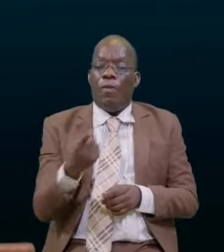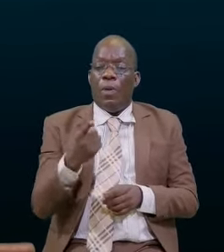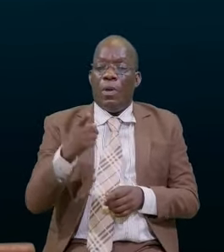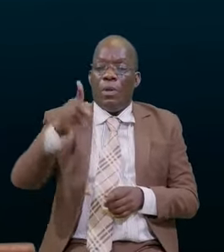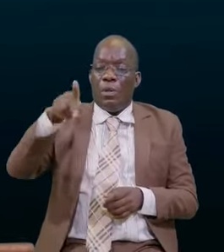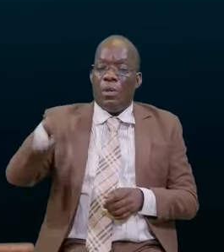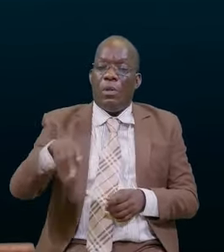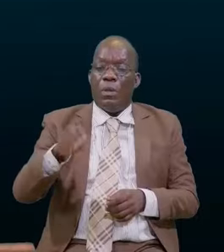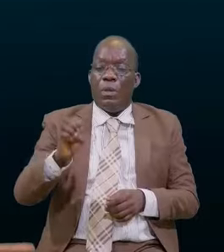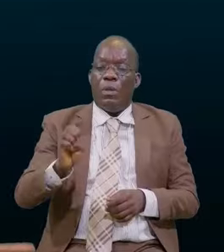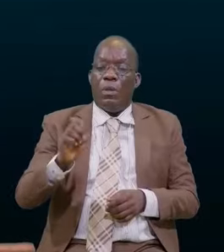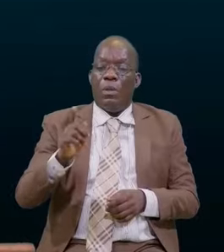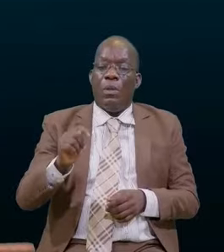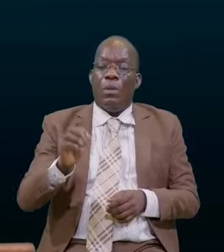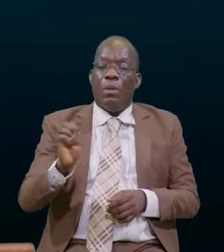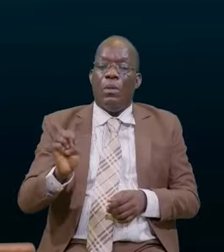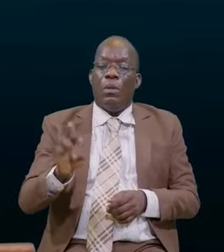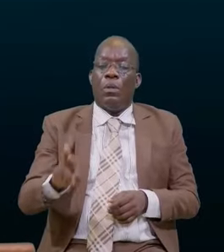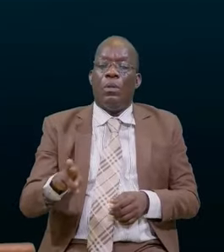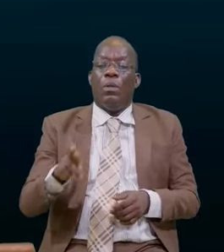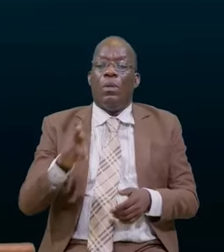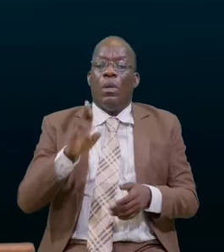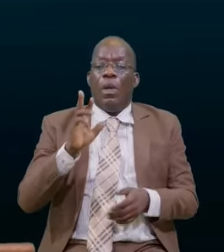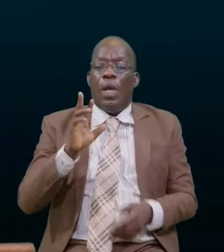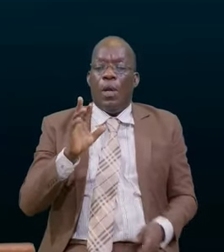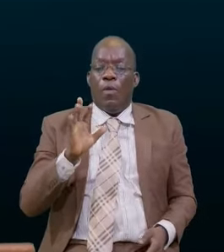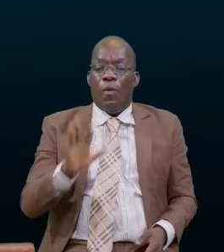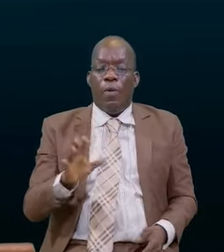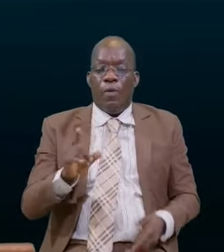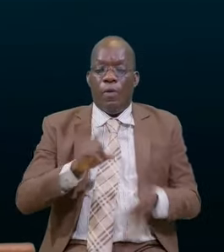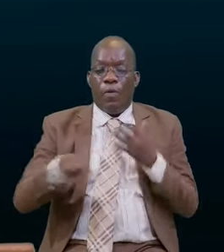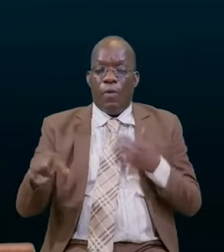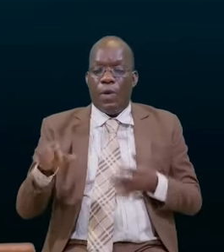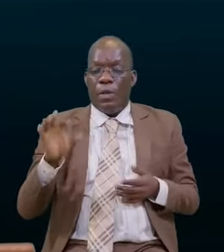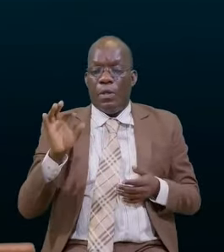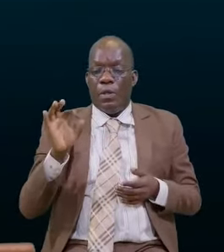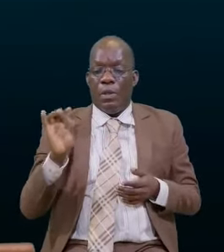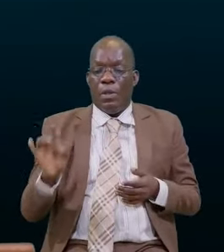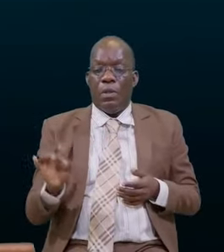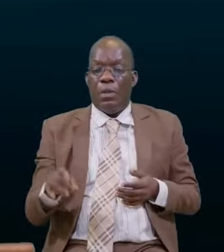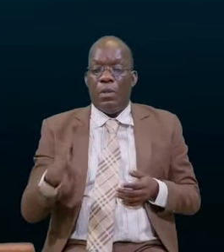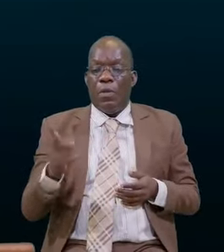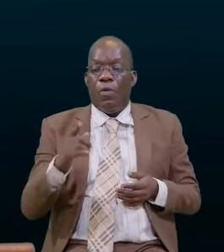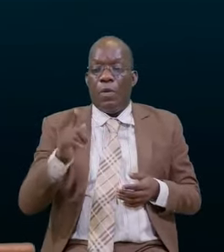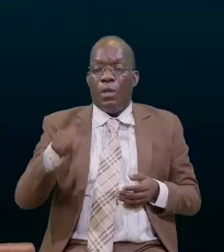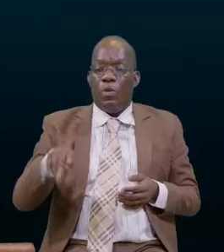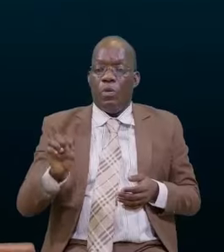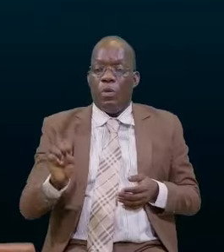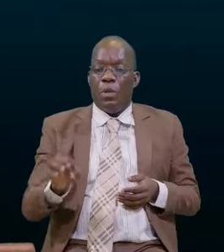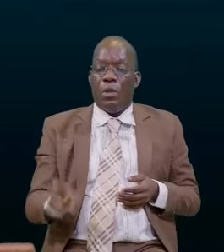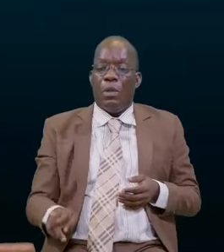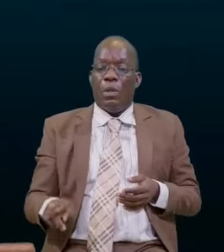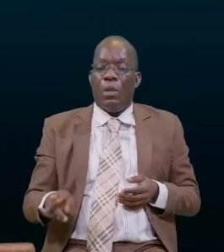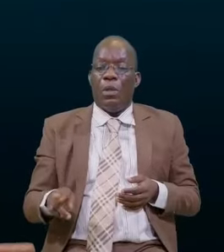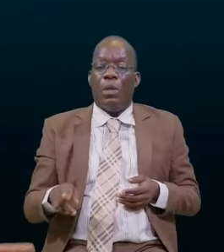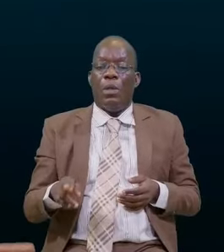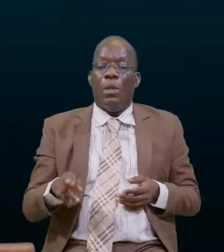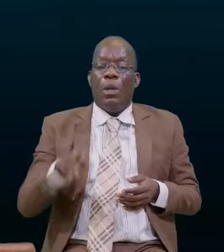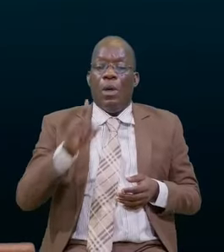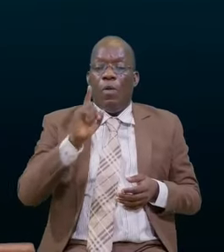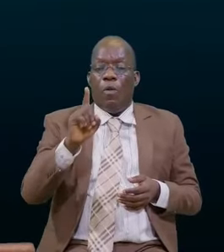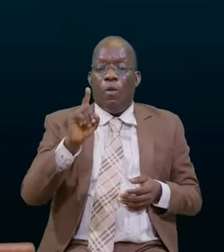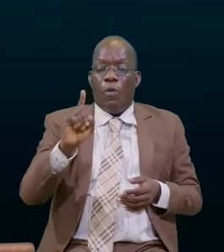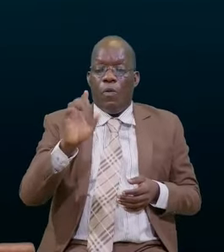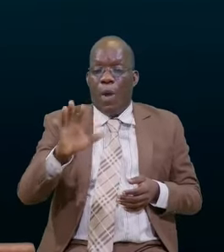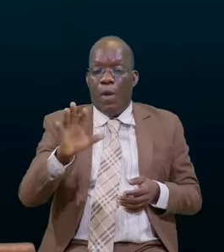verse 8 1 Peter chapter 5 I read verse 8 first Peter 5:8 be